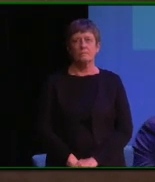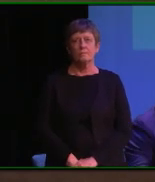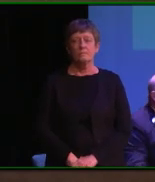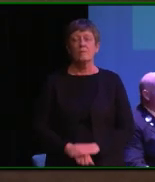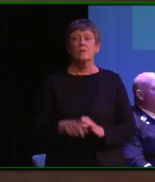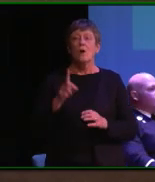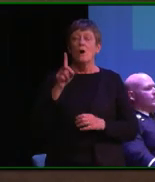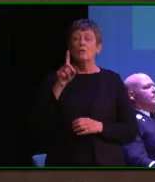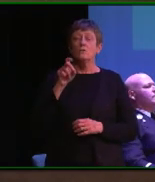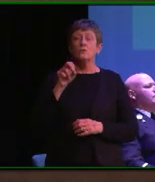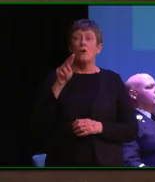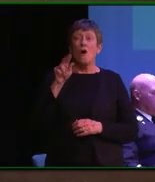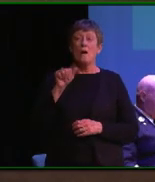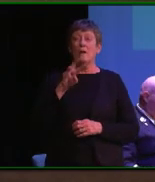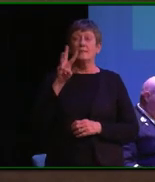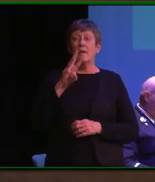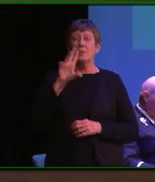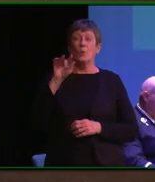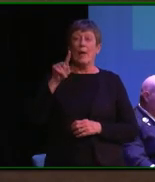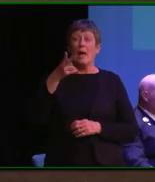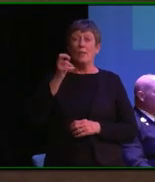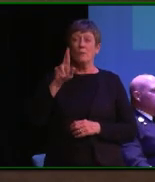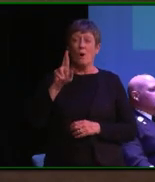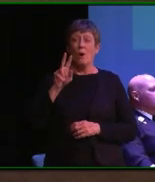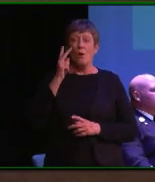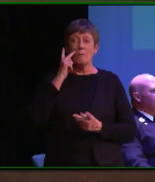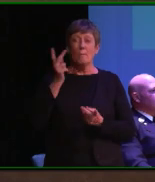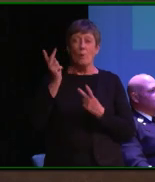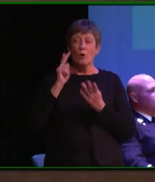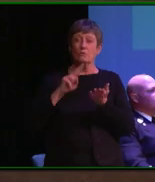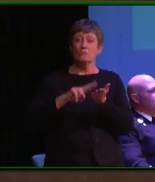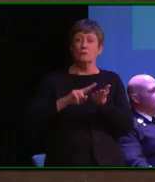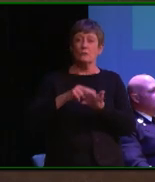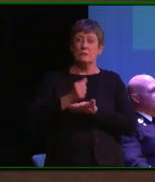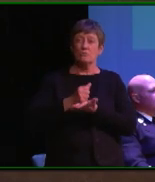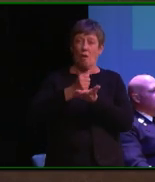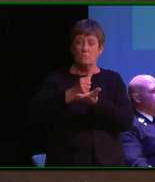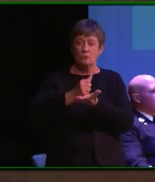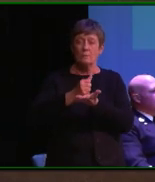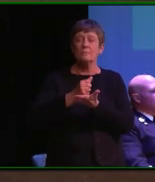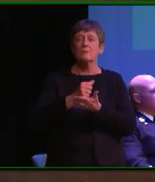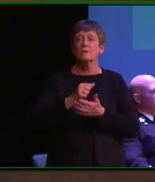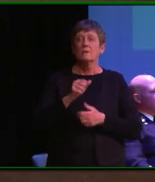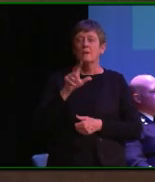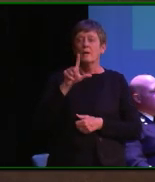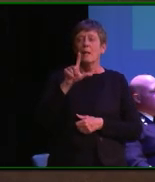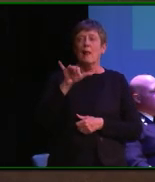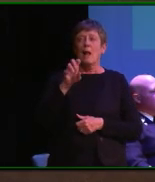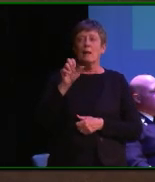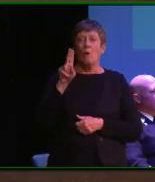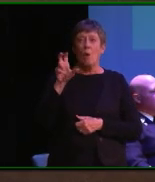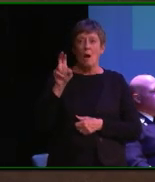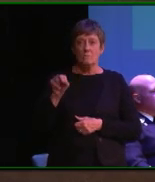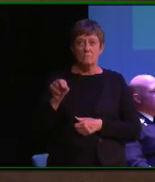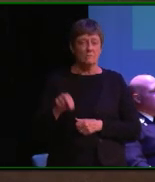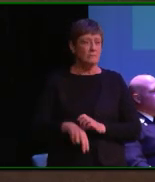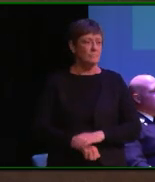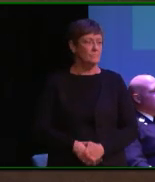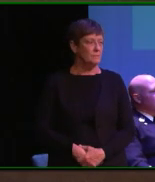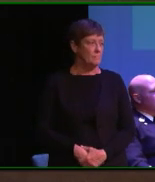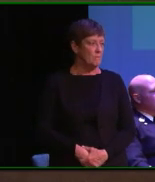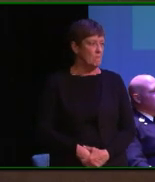The Donna W. Castro Memorial Nursing Scholarship goes to Lily Colon,